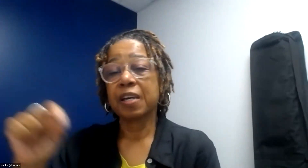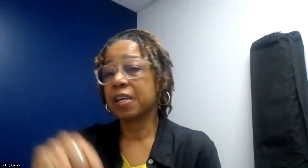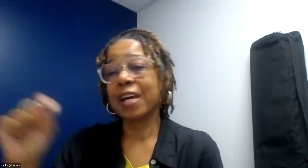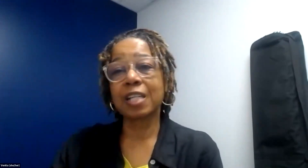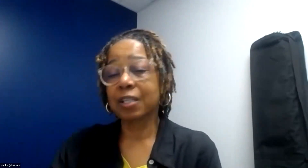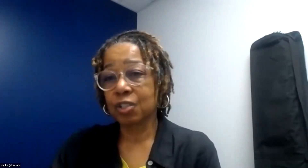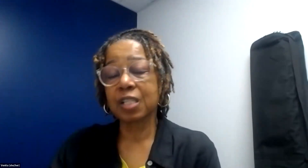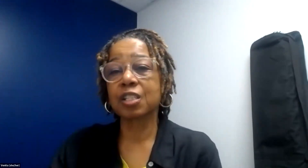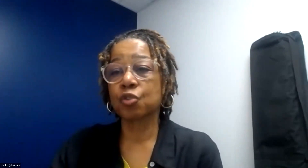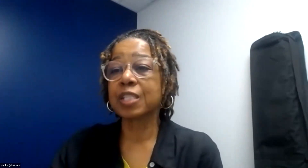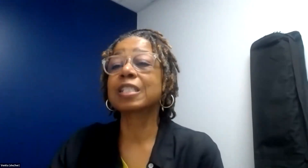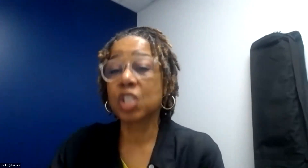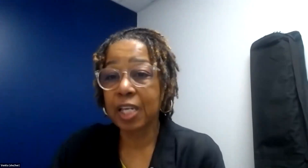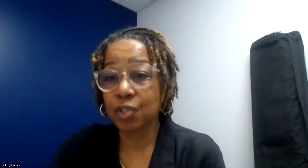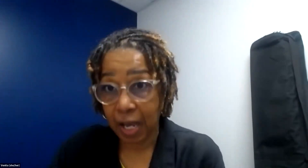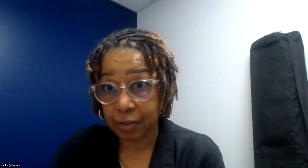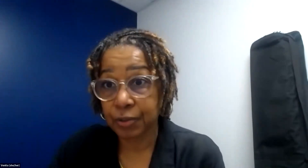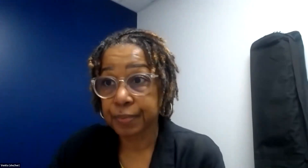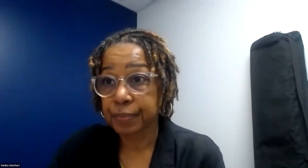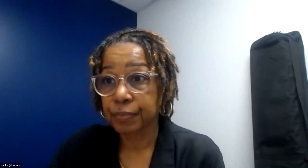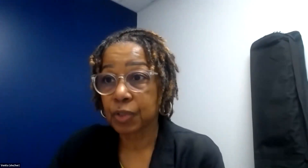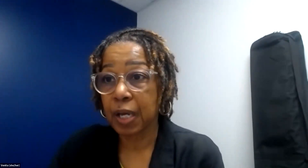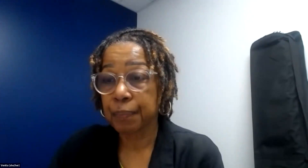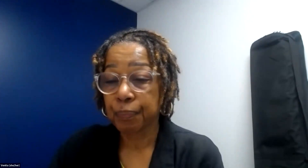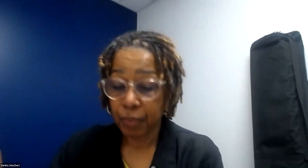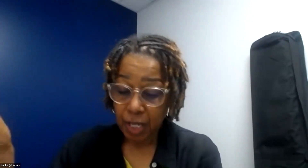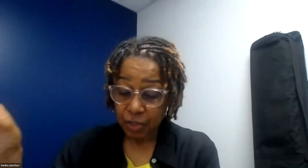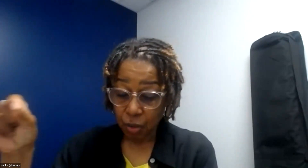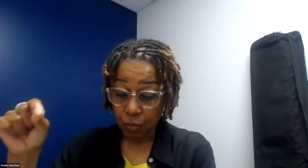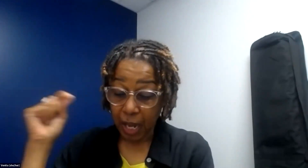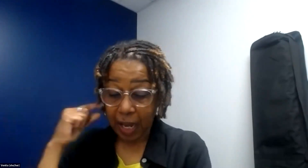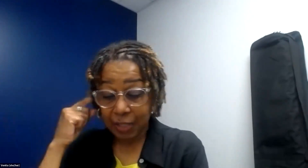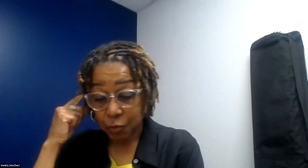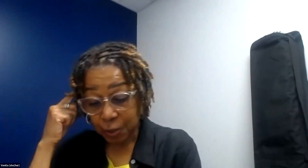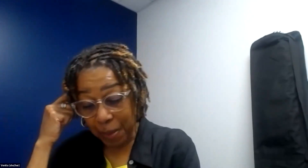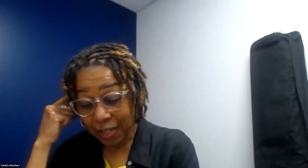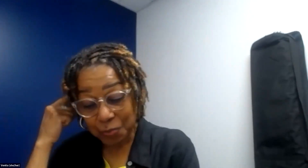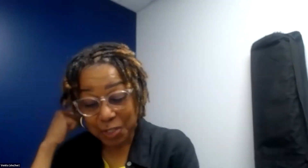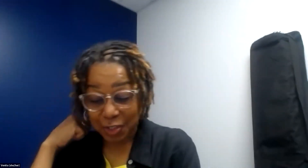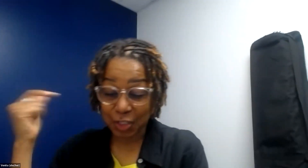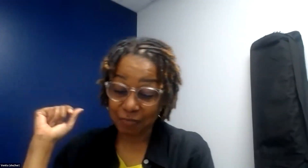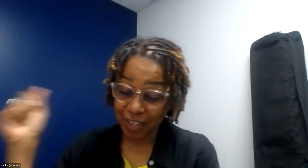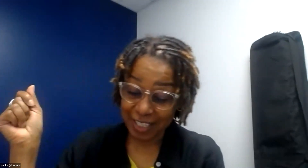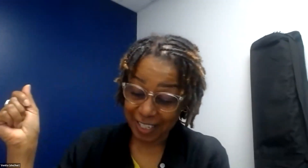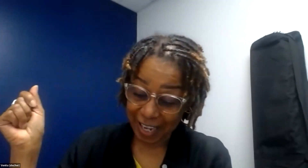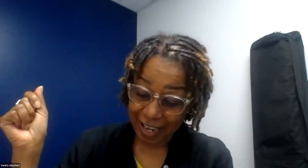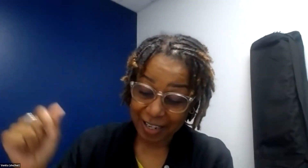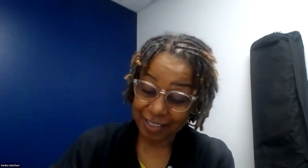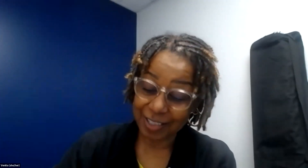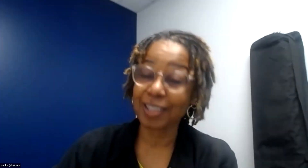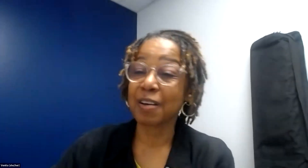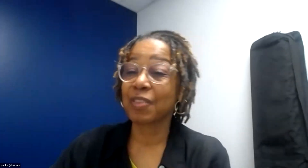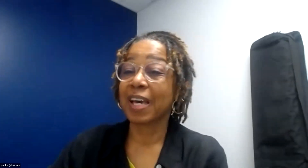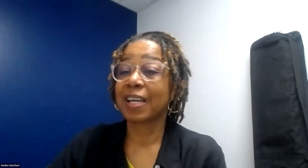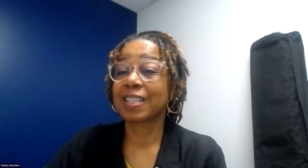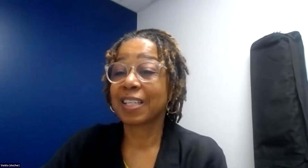And if that doctor doesn't address it, change doctors, okay? So I respect research and funding. I